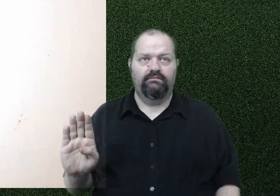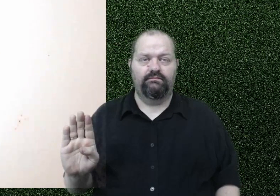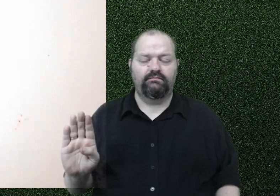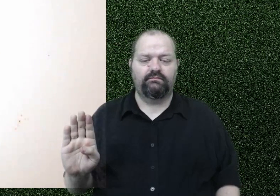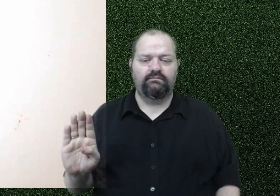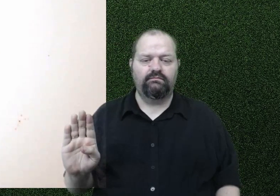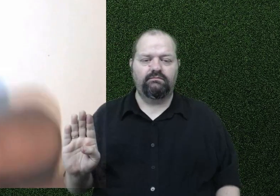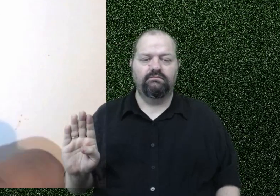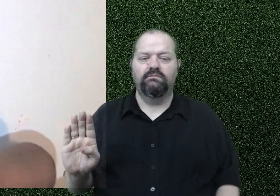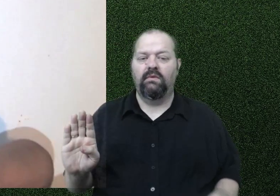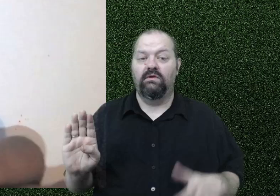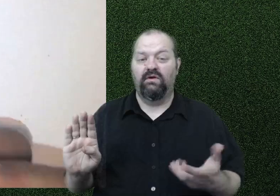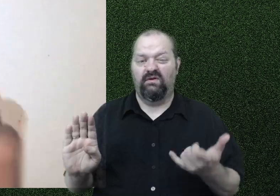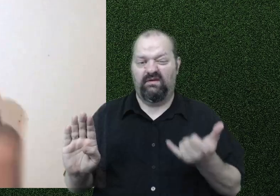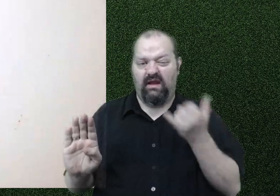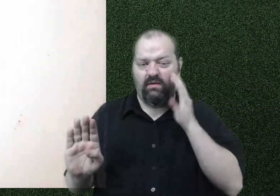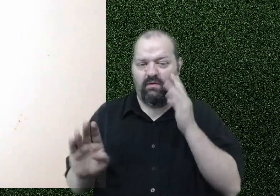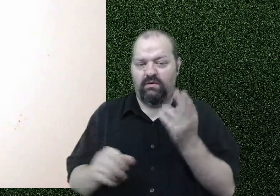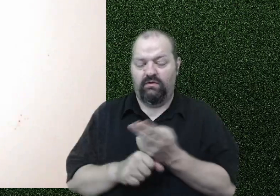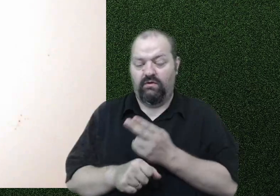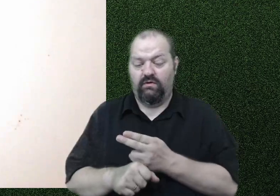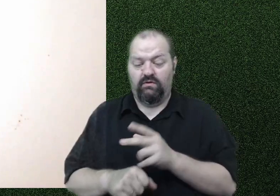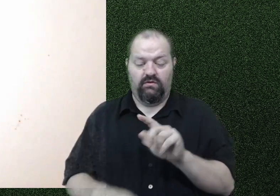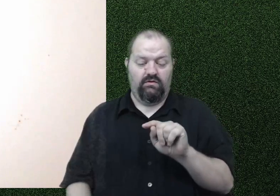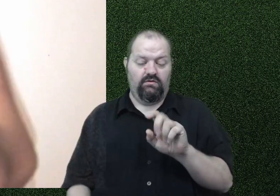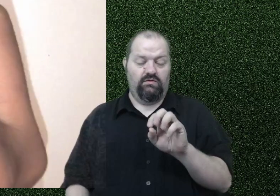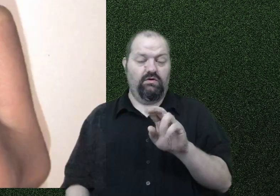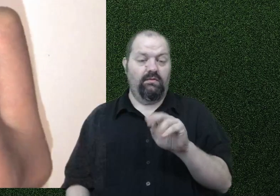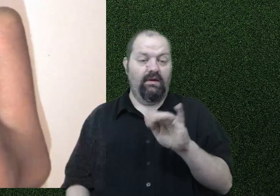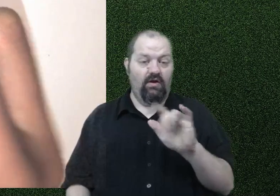So you're going to use terminal minus initial.